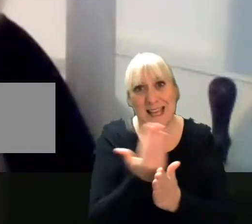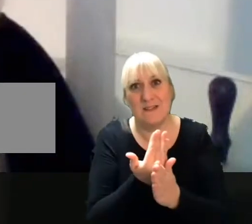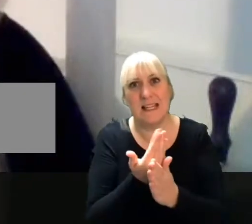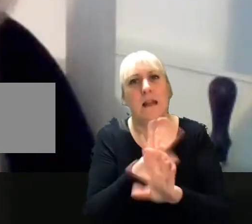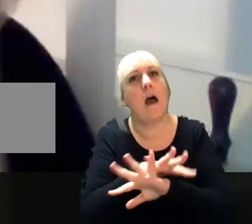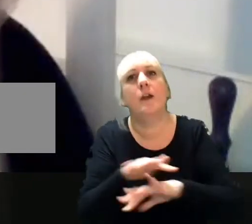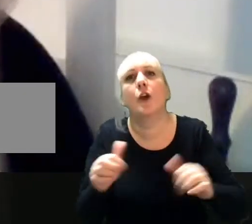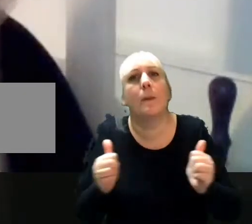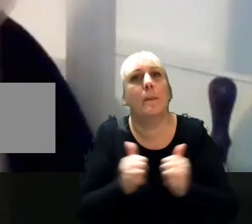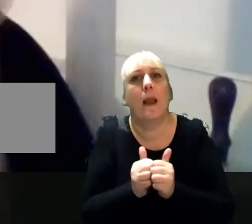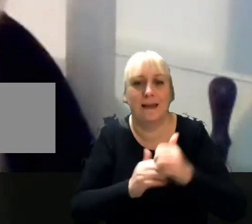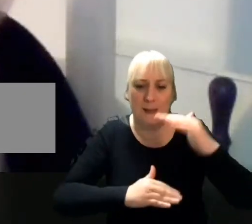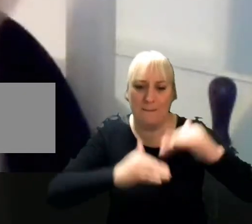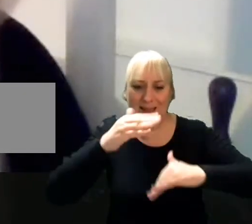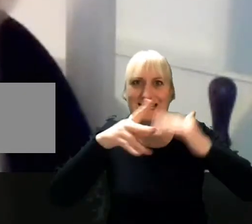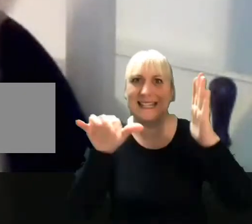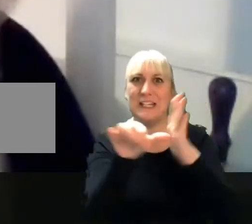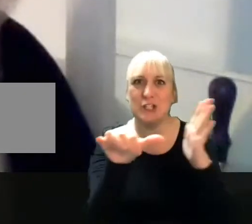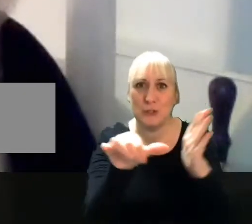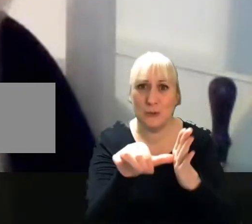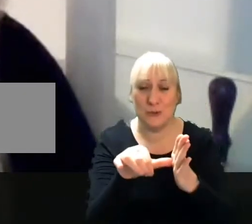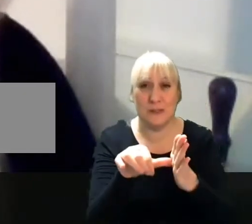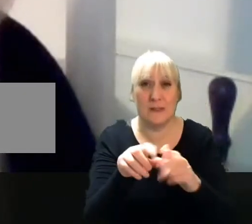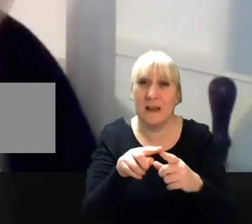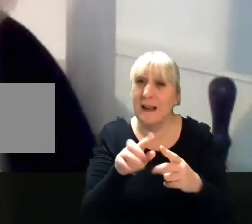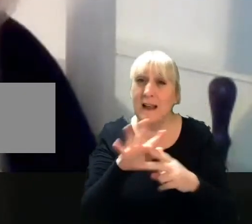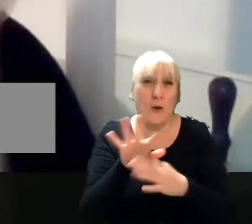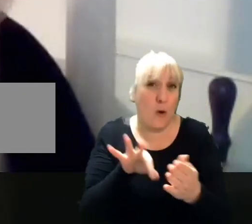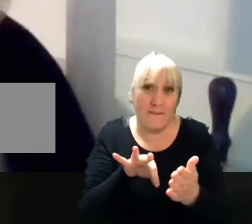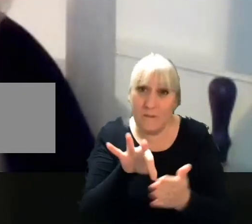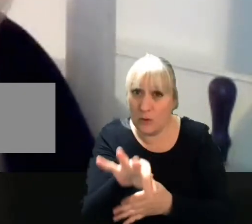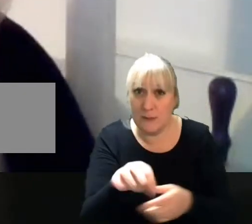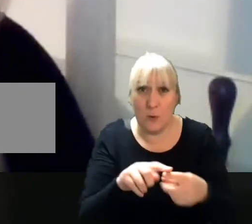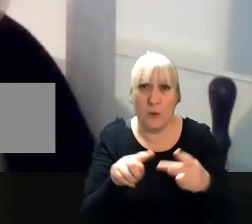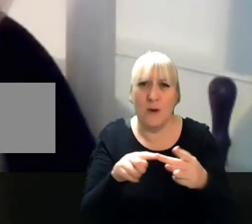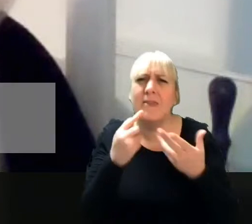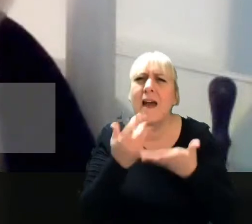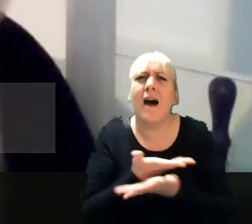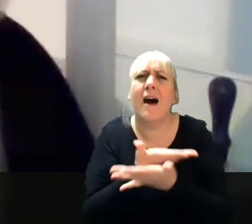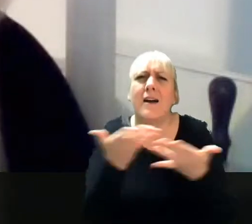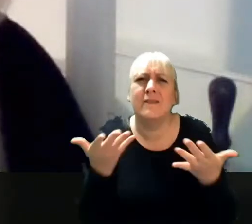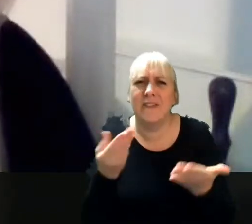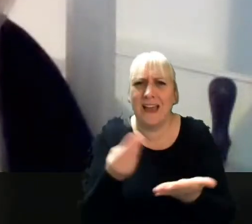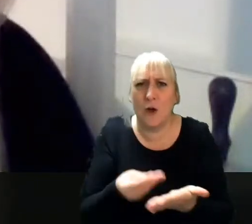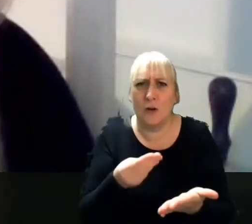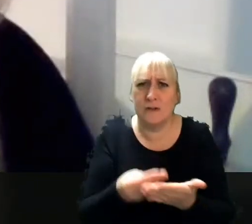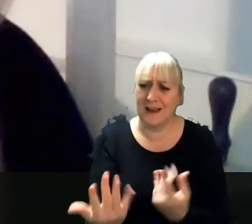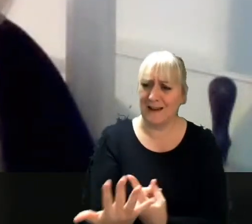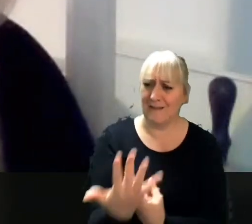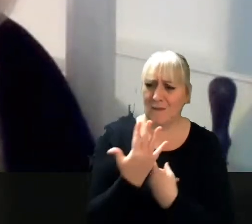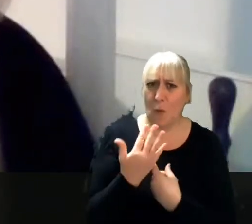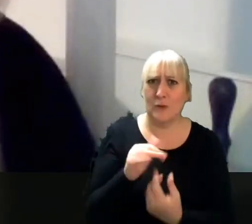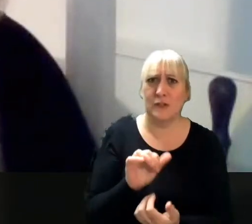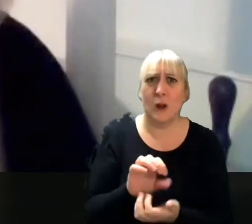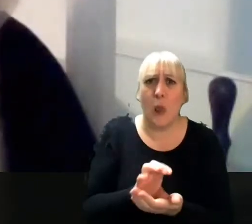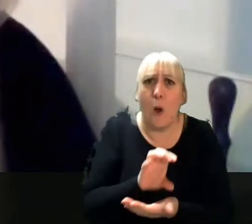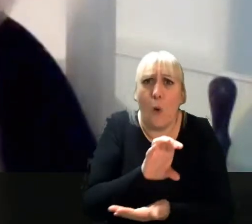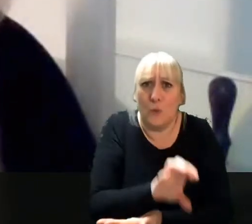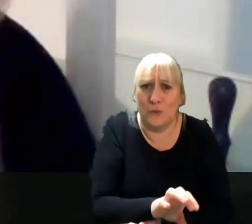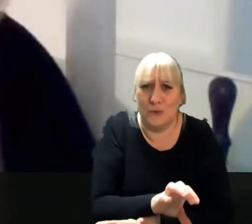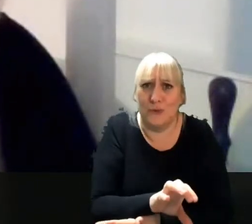cladding, from unaffordable, unfair costs and forced loans against our will, and support our